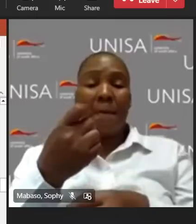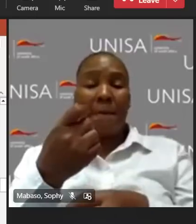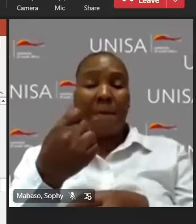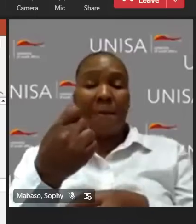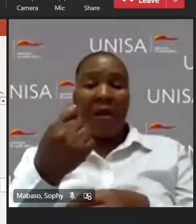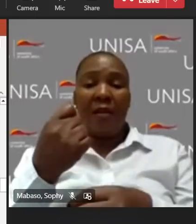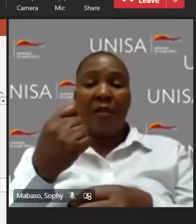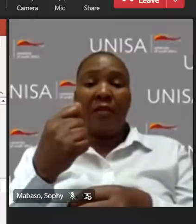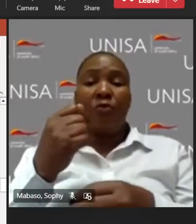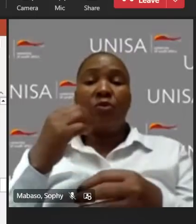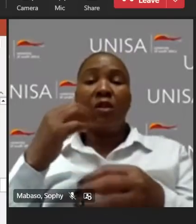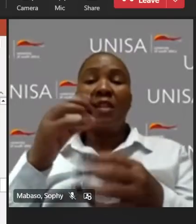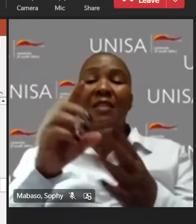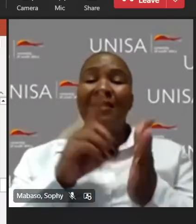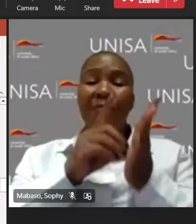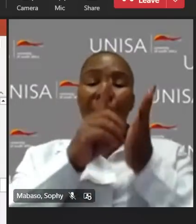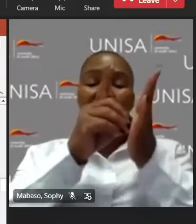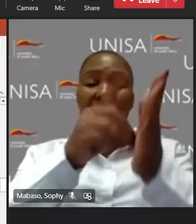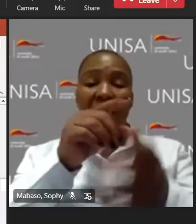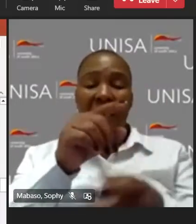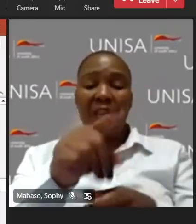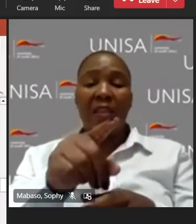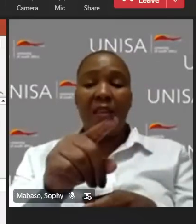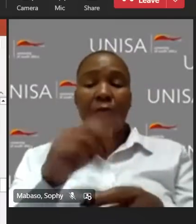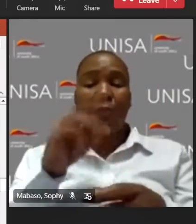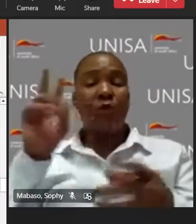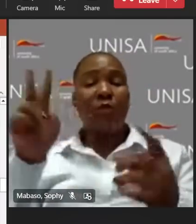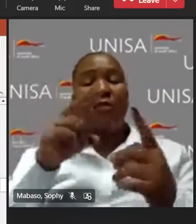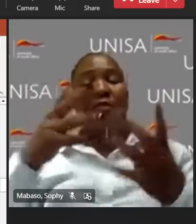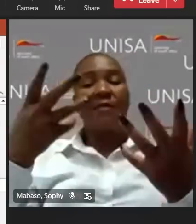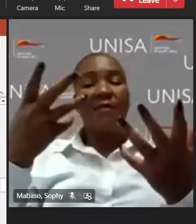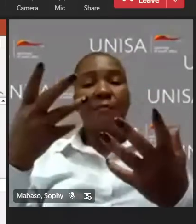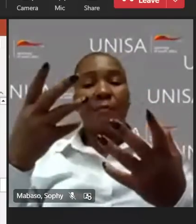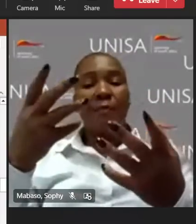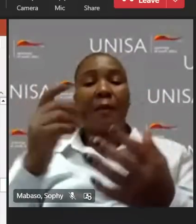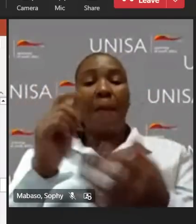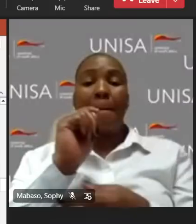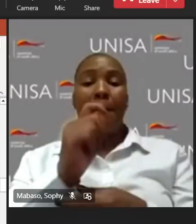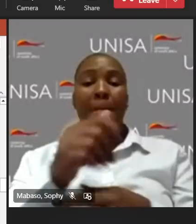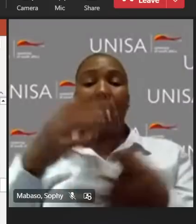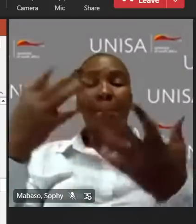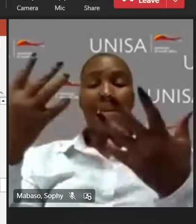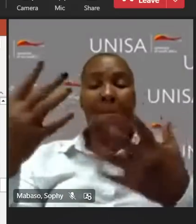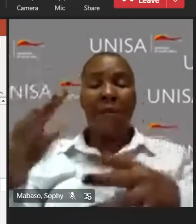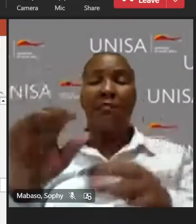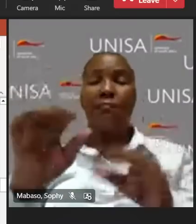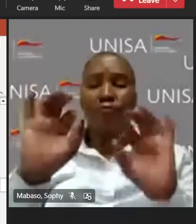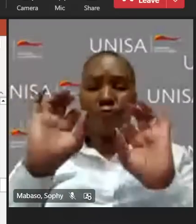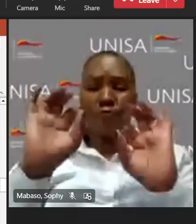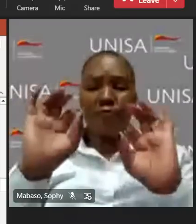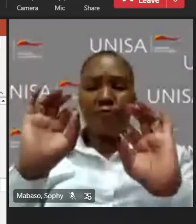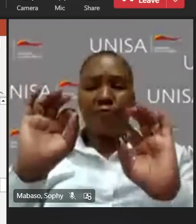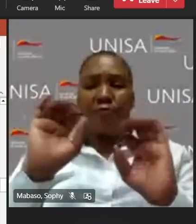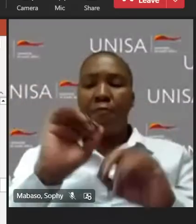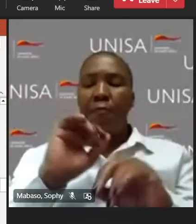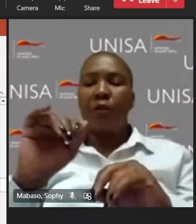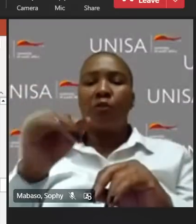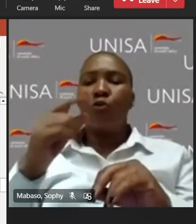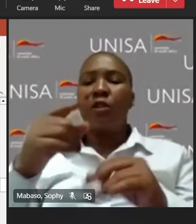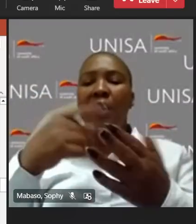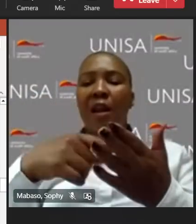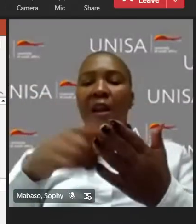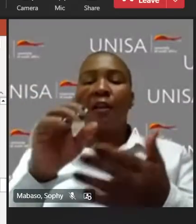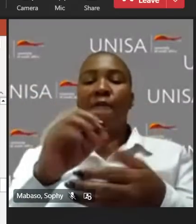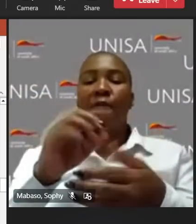the university to inform us that you've made the payment, however, it's not reflected. It will be because